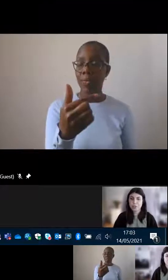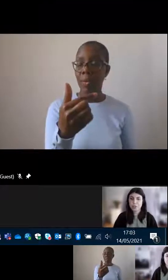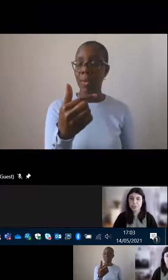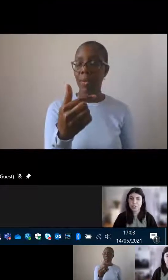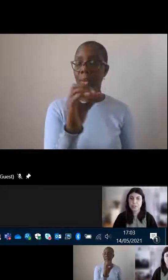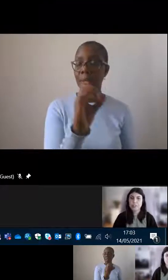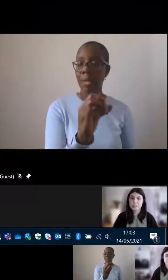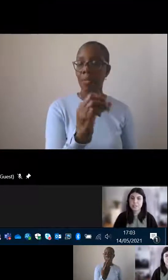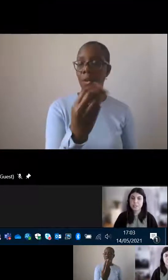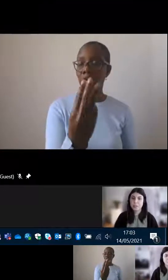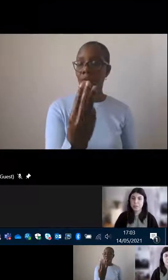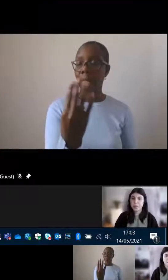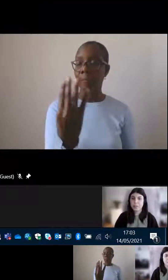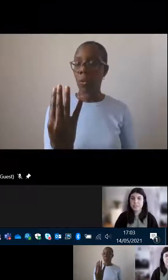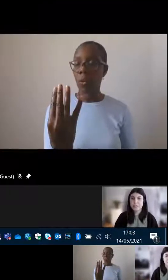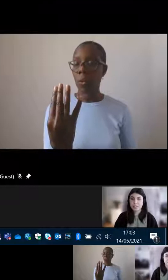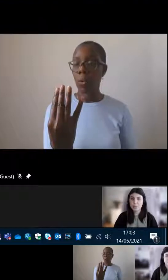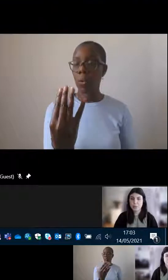034